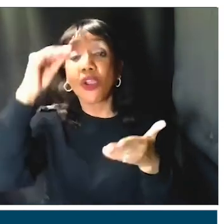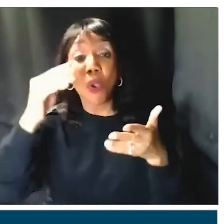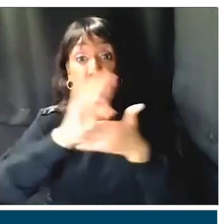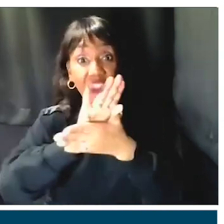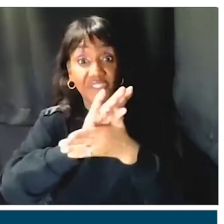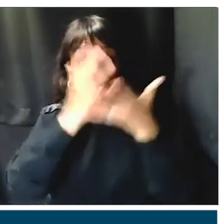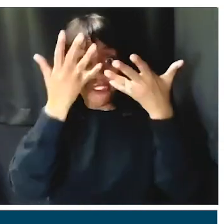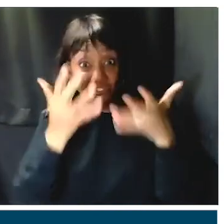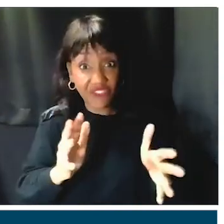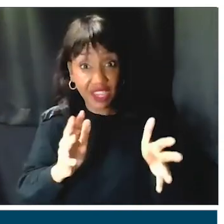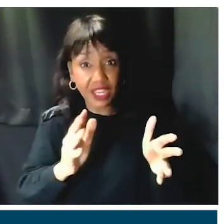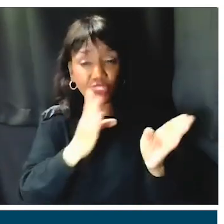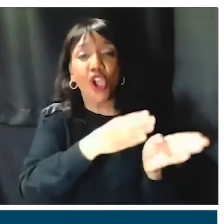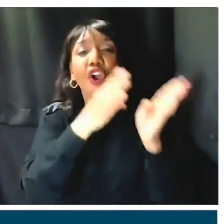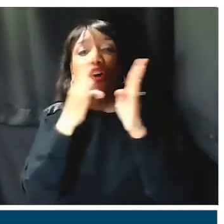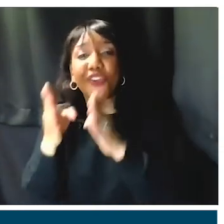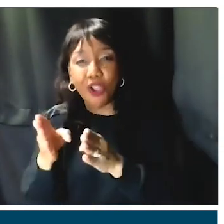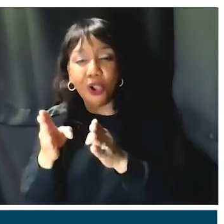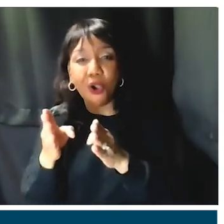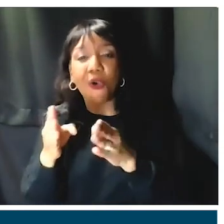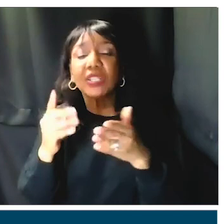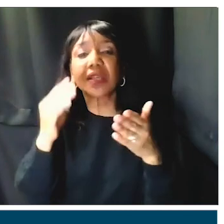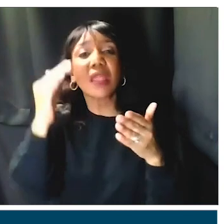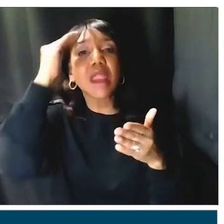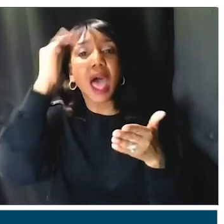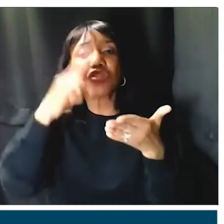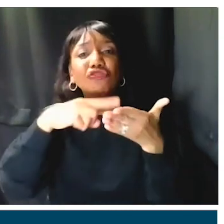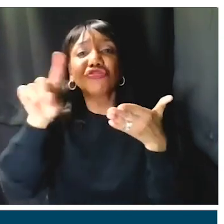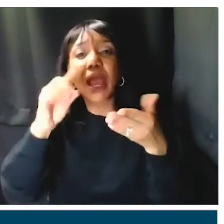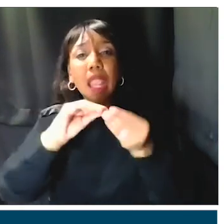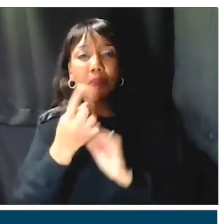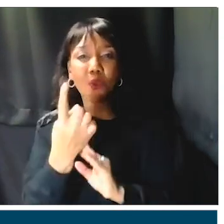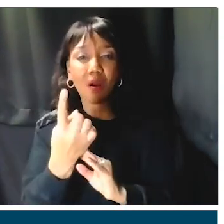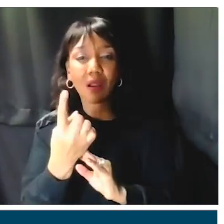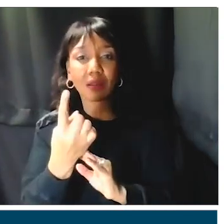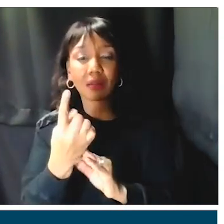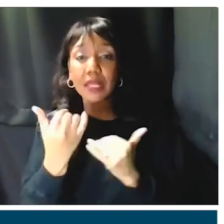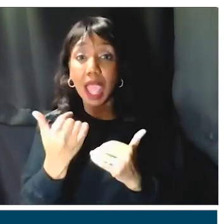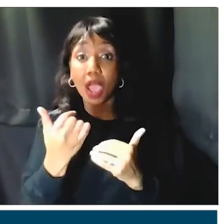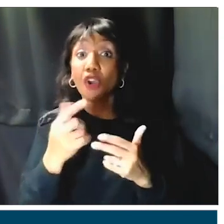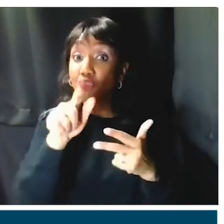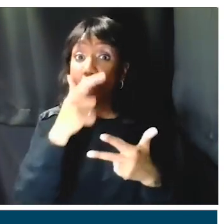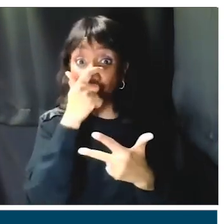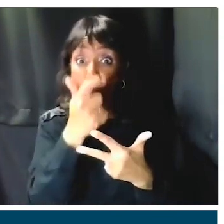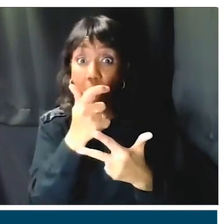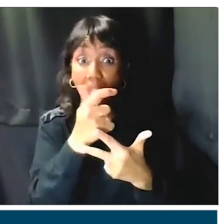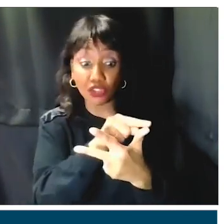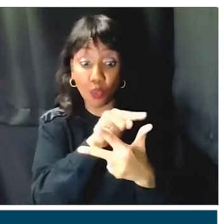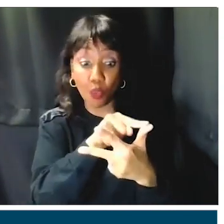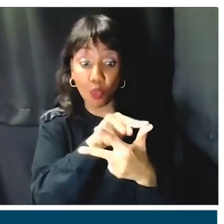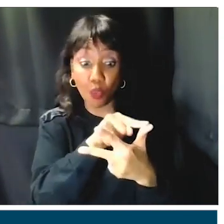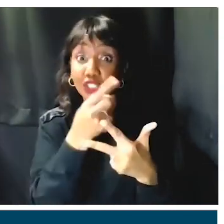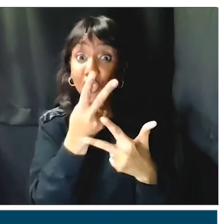please proceed to knowledge check number 1. Don't forget, you must watch all 3 videos and complete